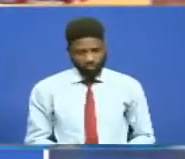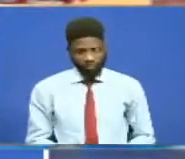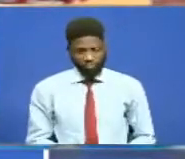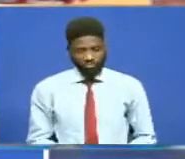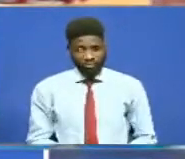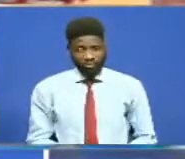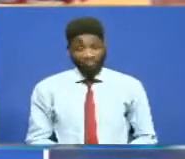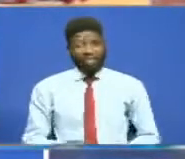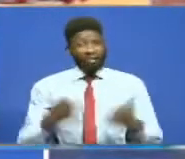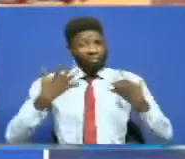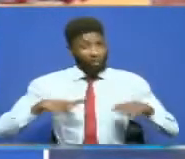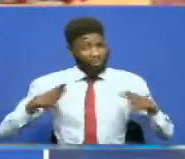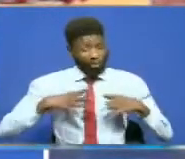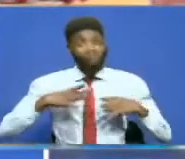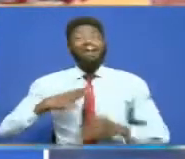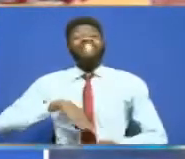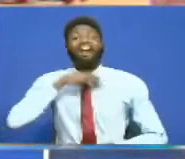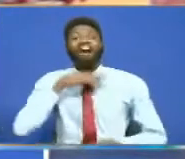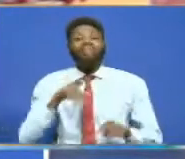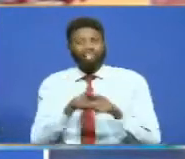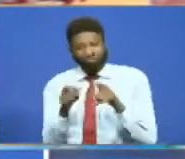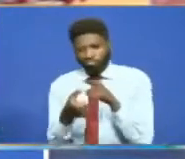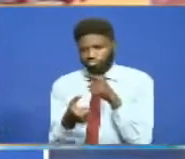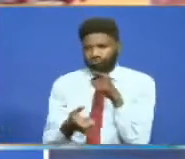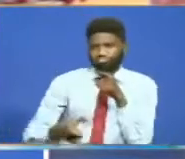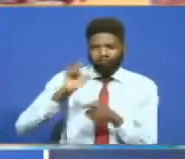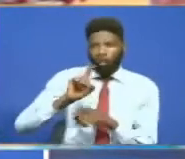69,273. The number of fatalities has also risen to